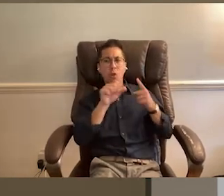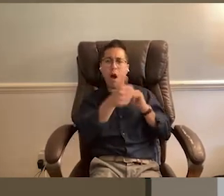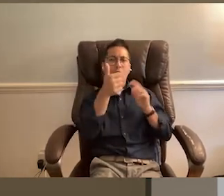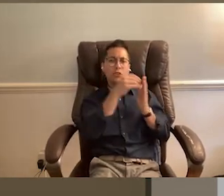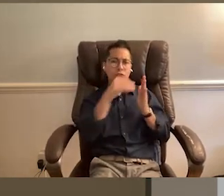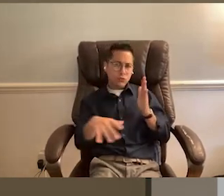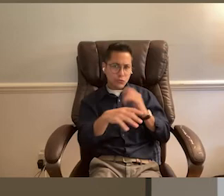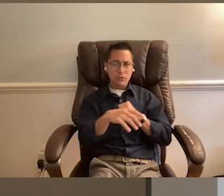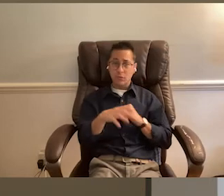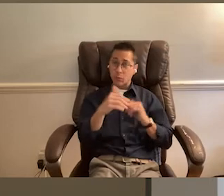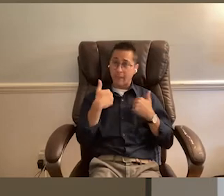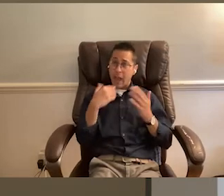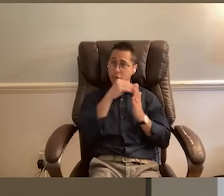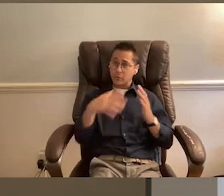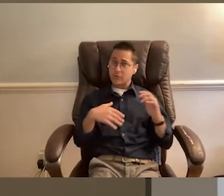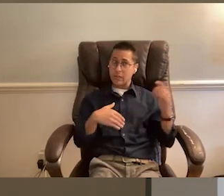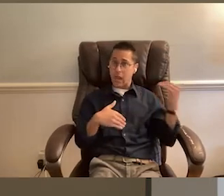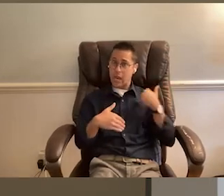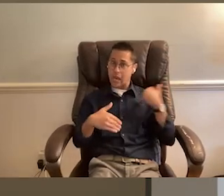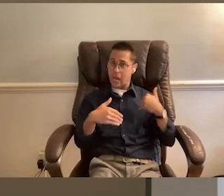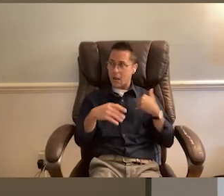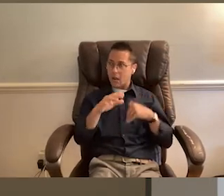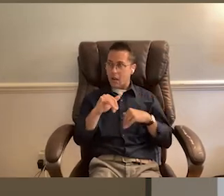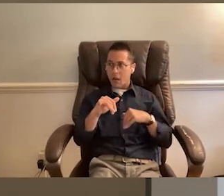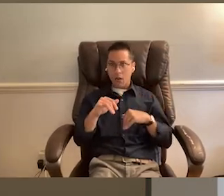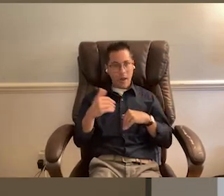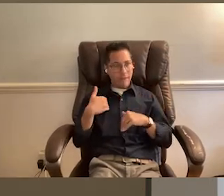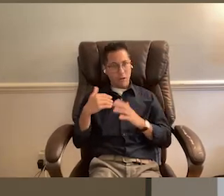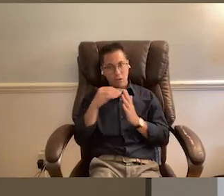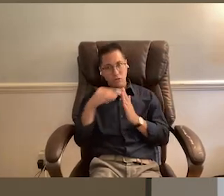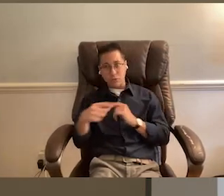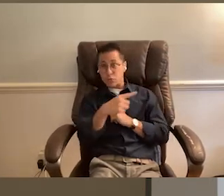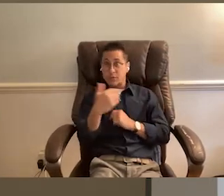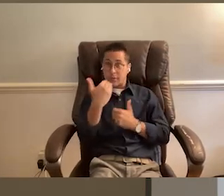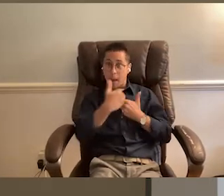feedback at midterms or finals in regard to how they're doing in class.